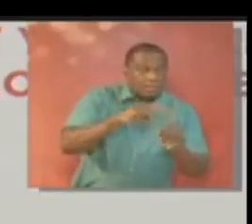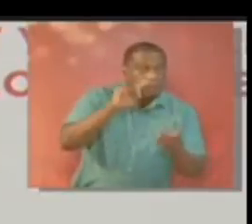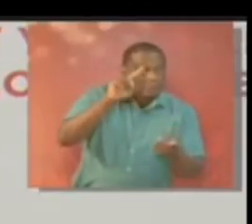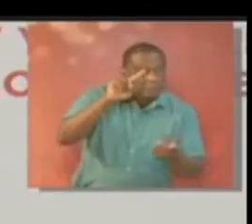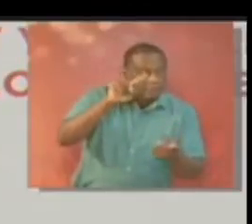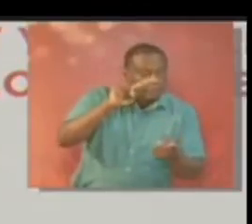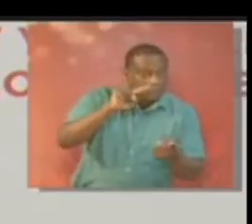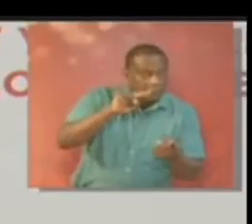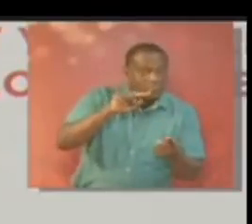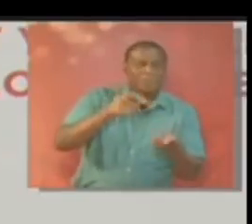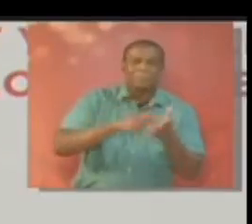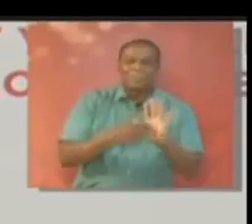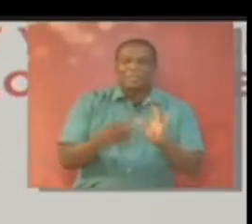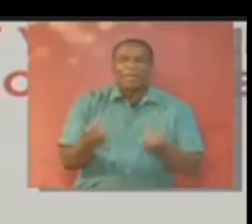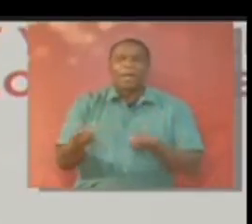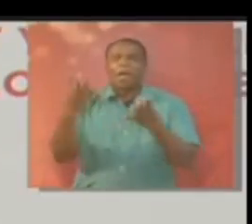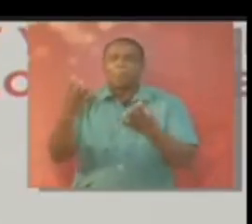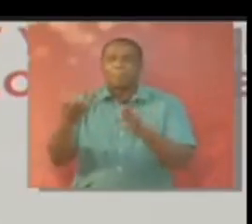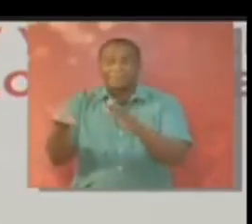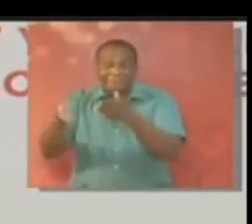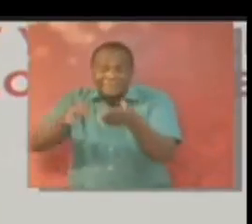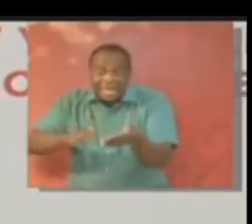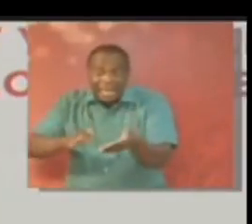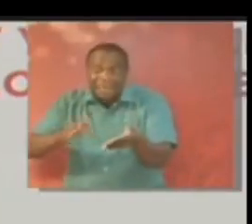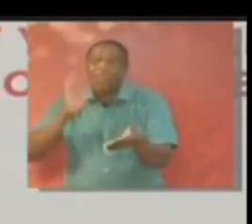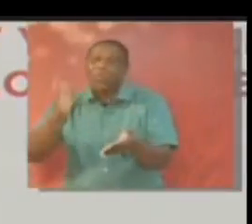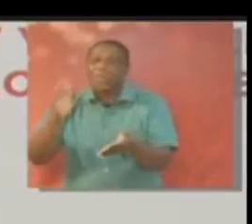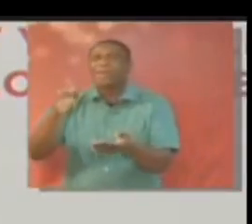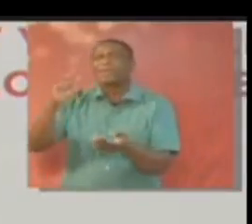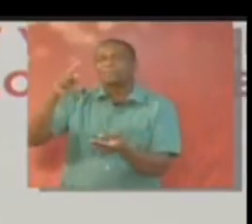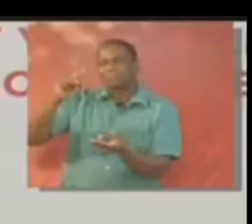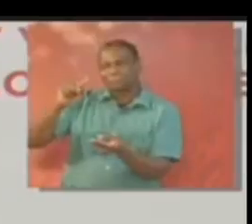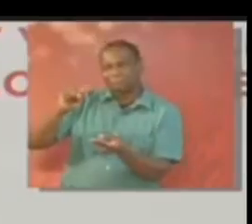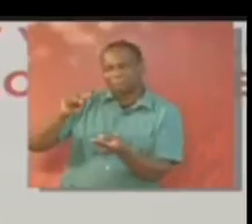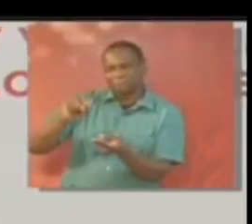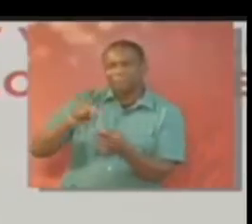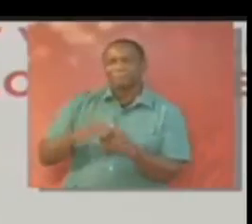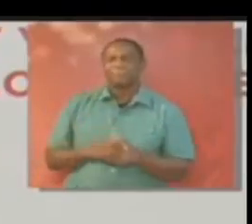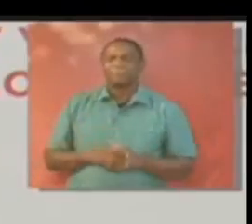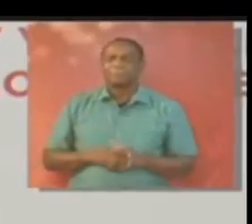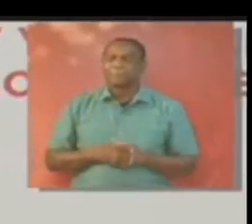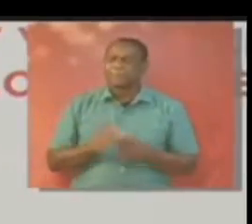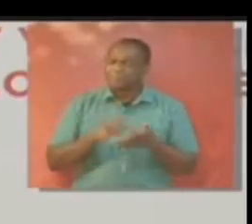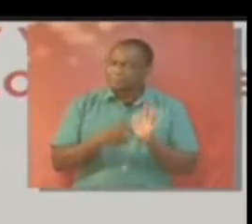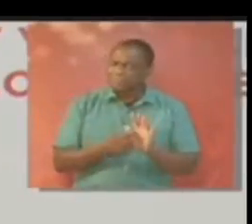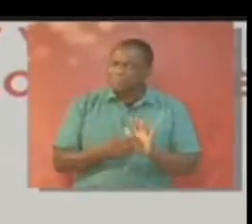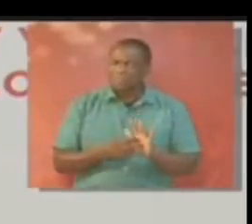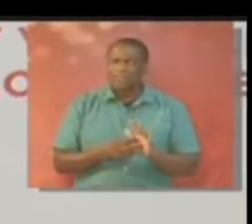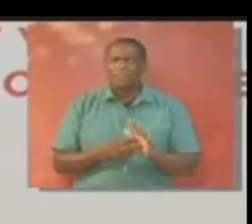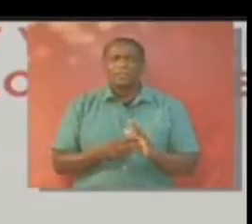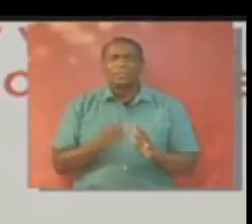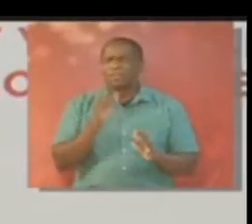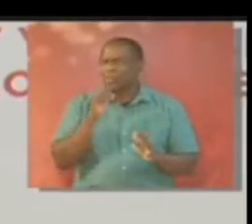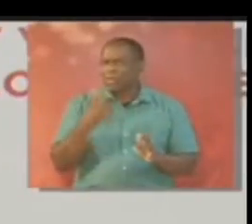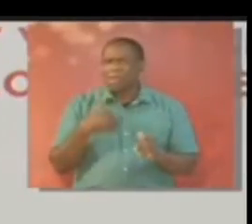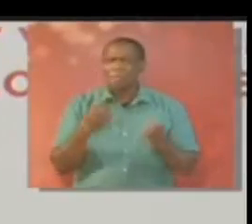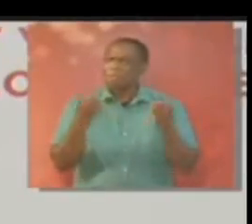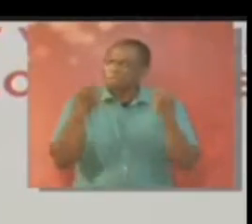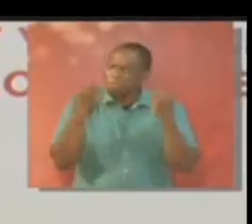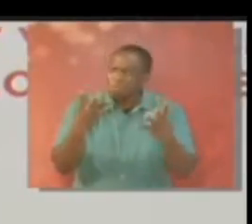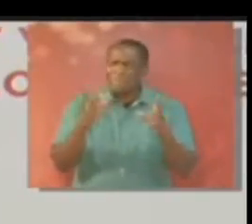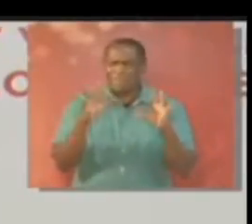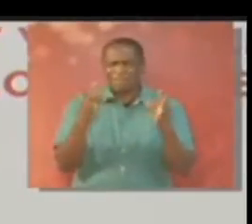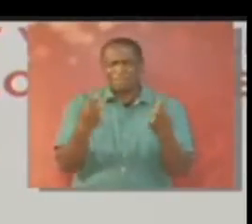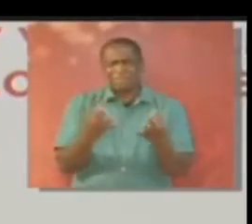is, that we are seeing a significant decline in deaths? It means less families are traumatized this Christmas, but